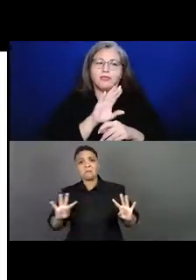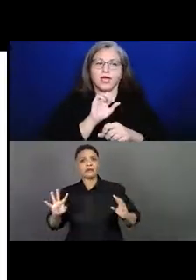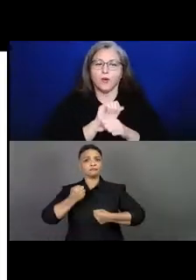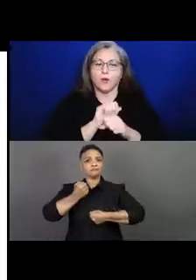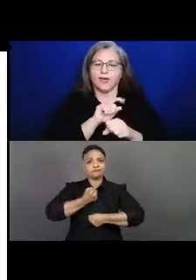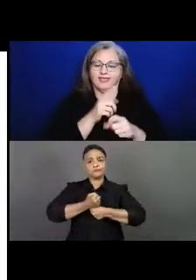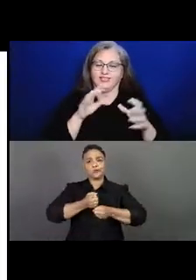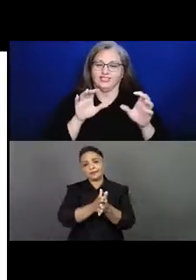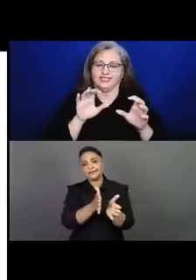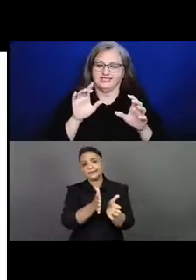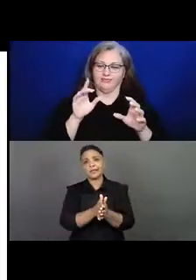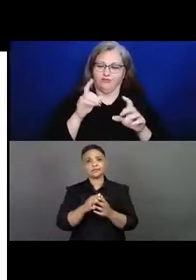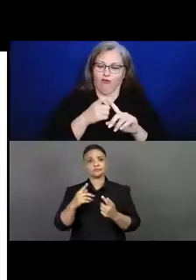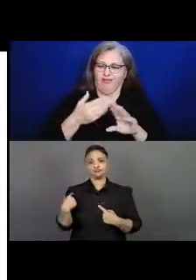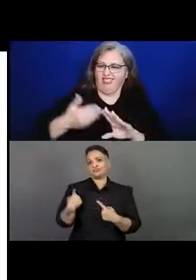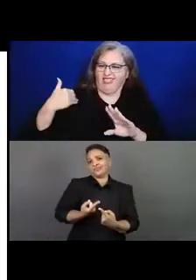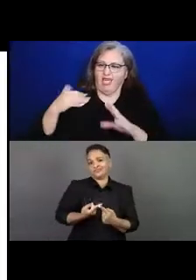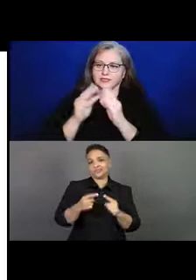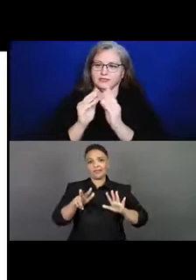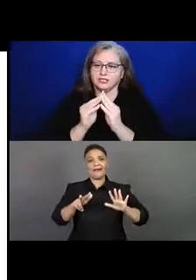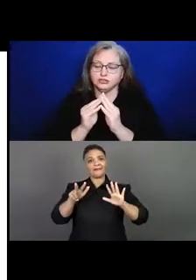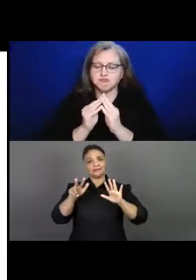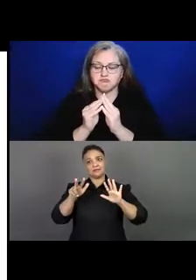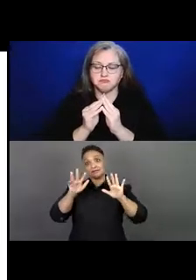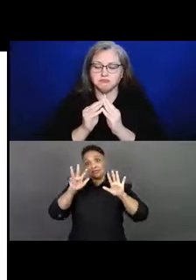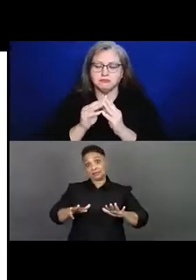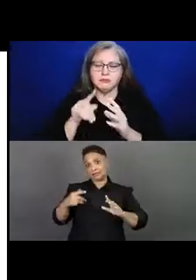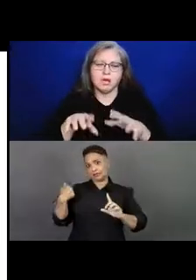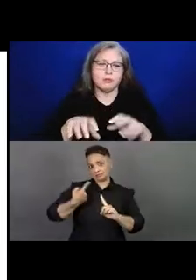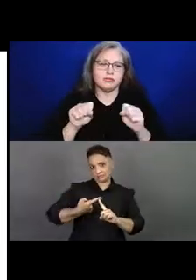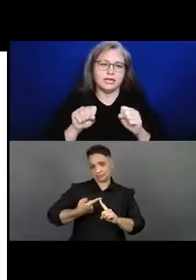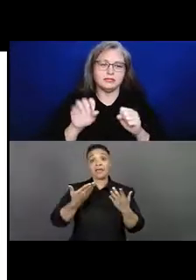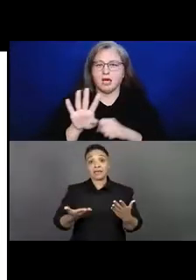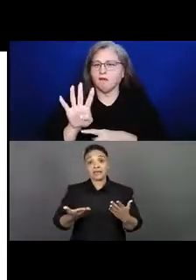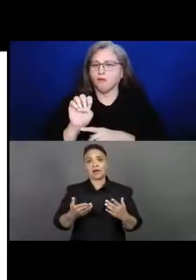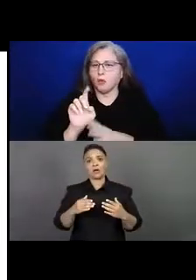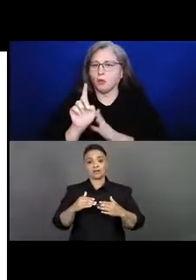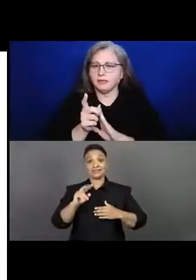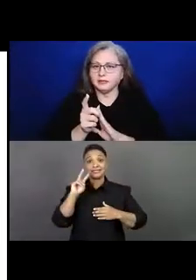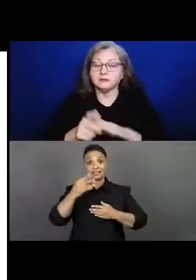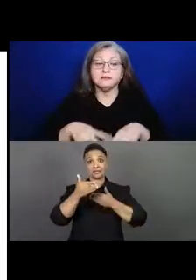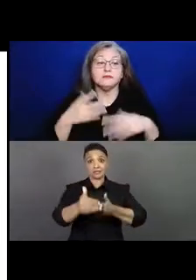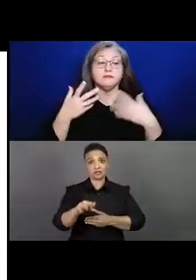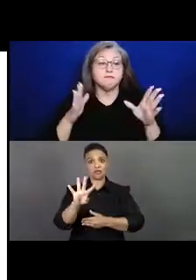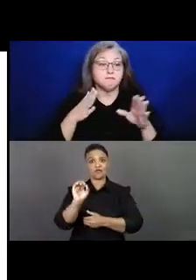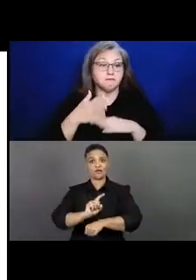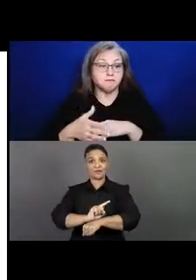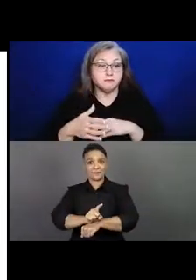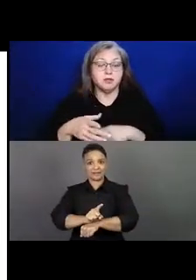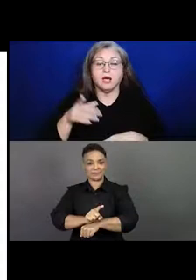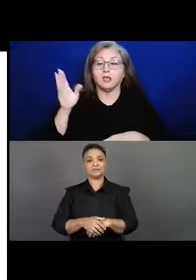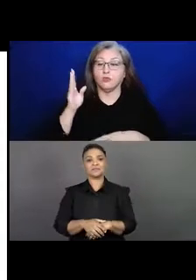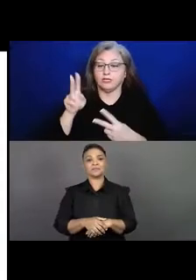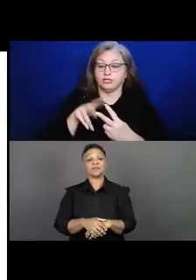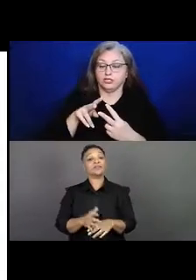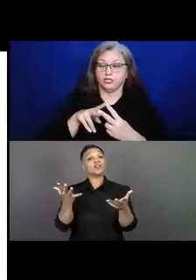prepared since our last session. And that session is going to take 40 minutes. And then afterwards, our presenters will